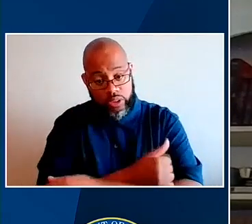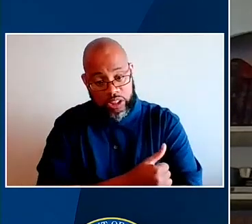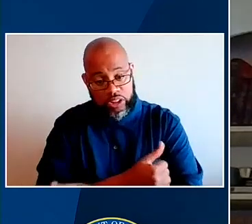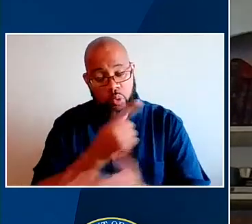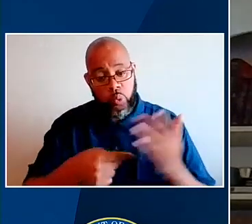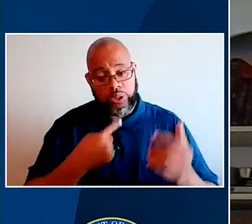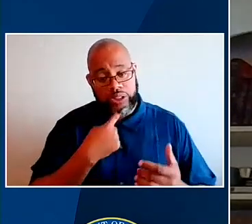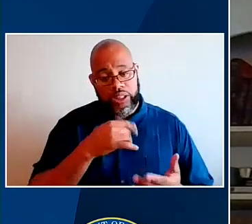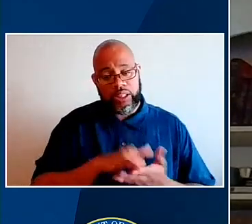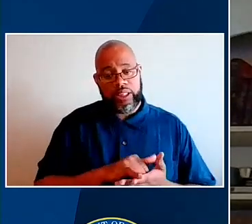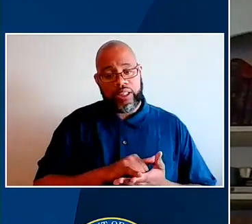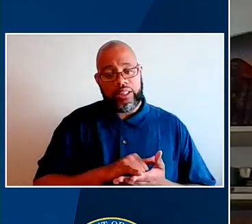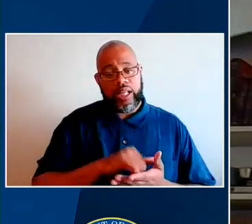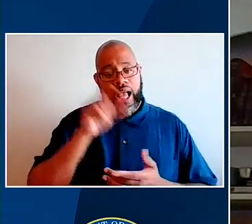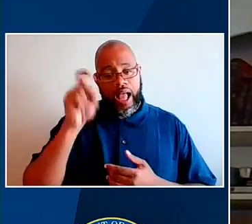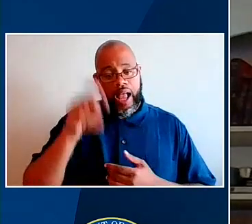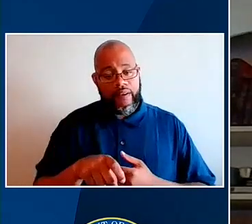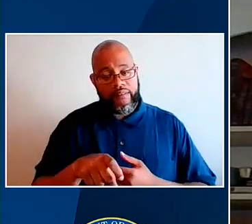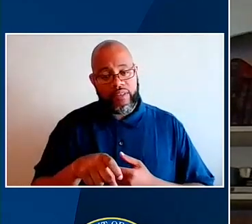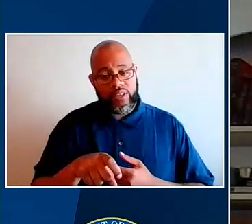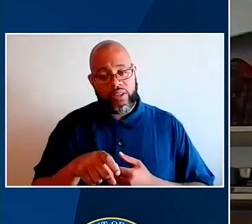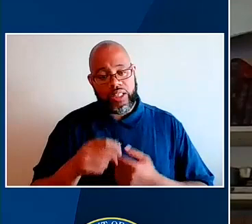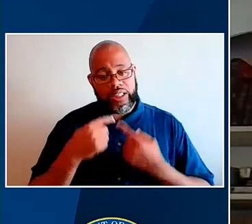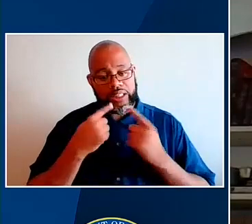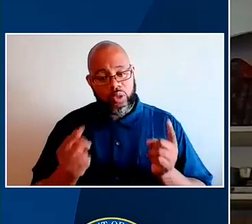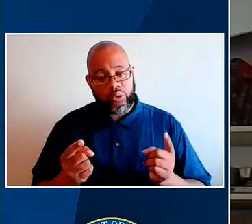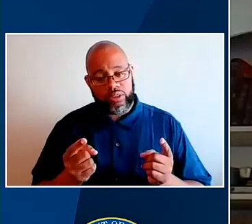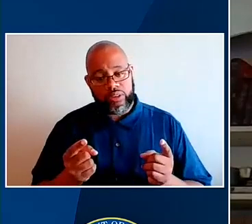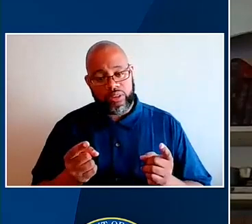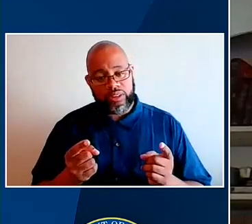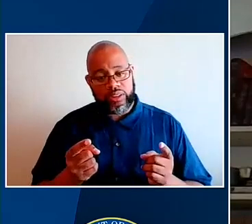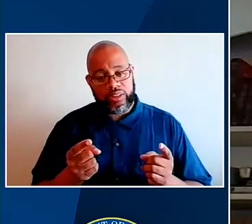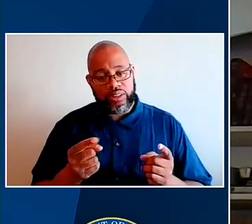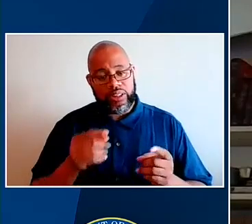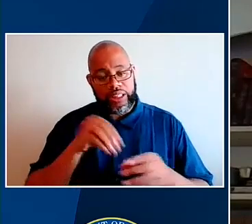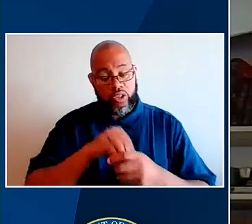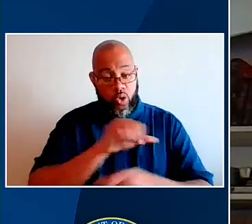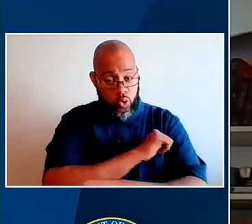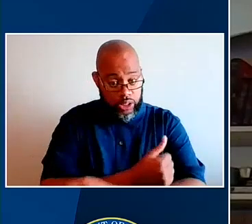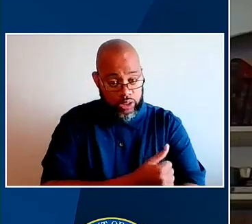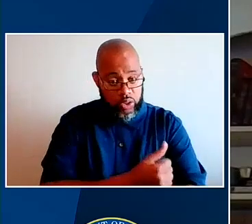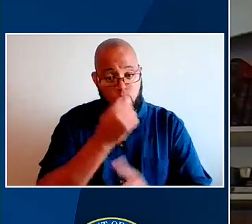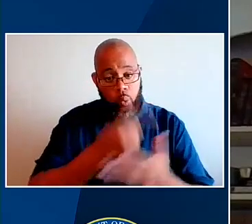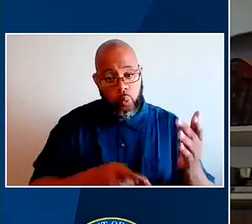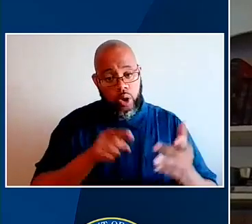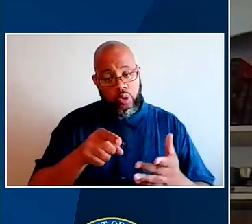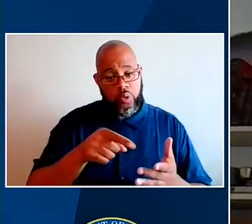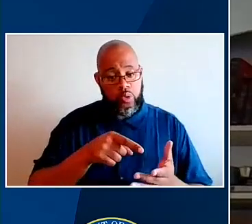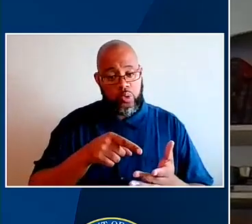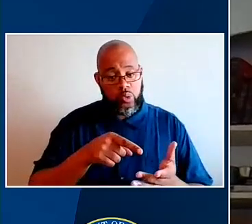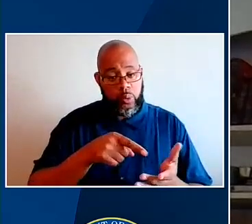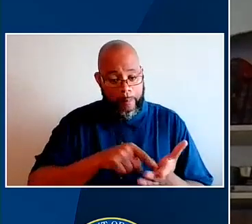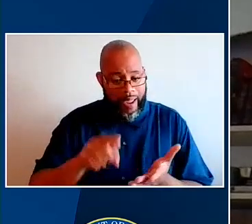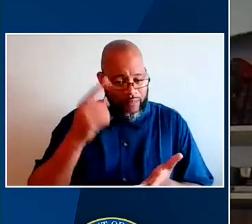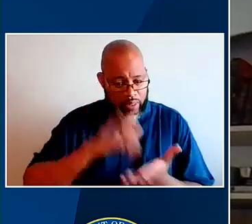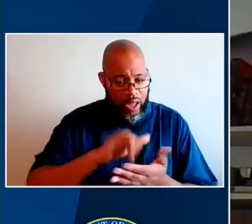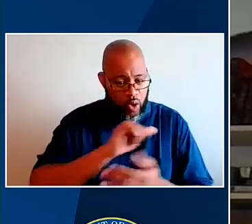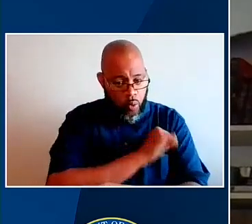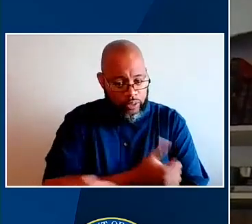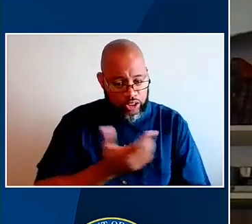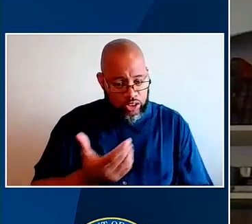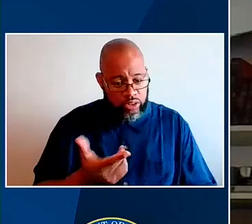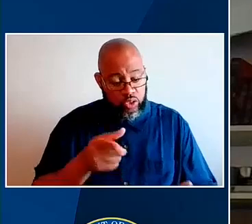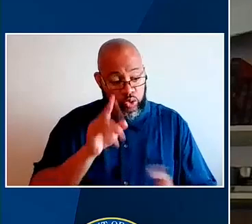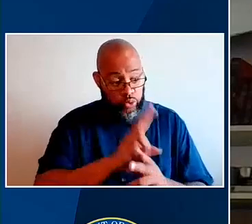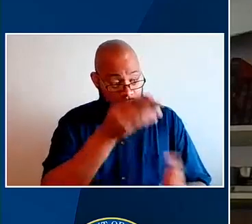saying here is that you have to disclose, you have to be in the authorization. What is it you're obtaining the authorization for? We're going to use your